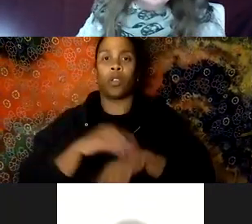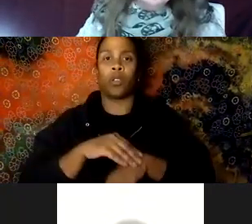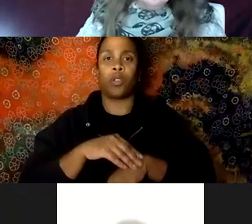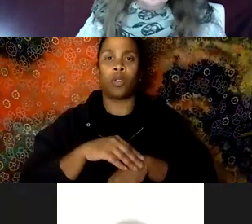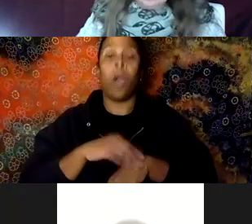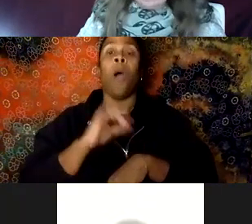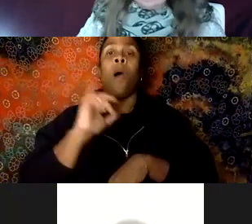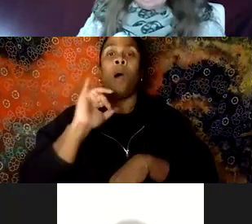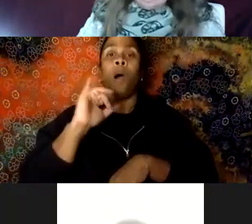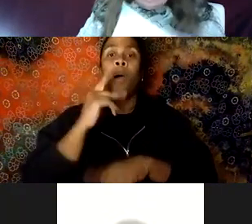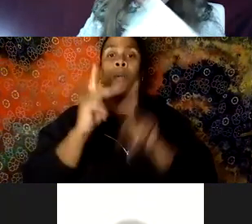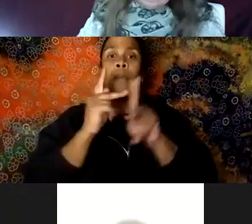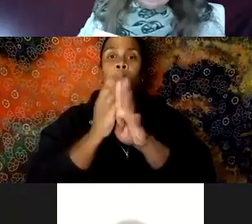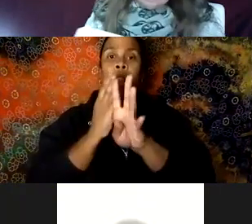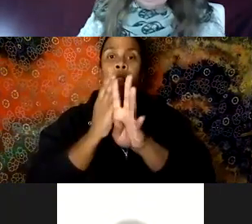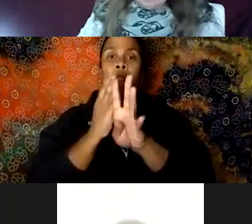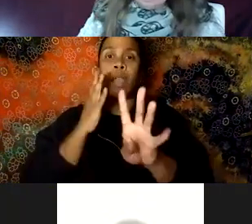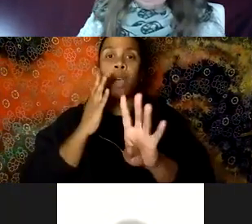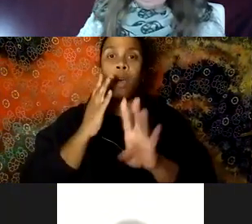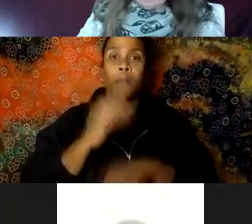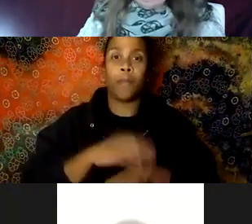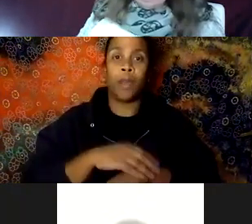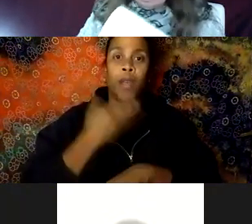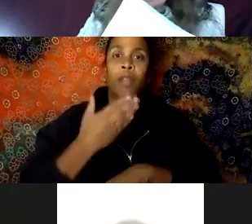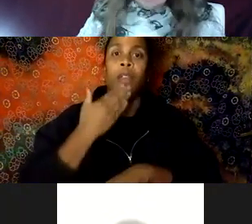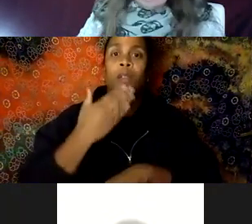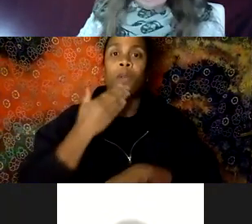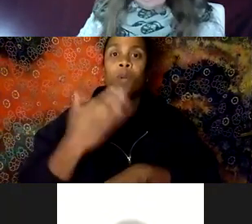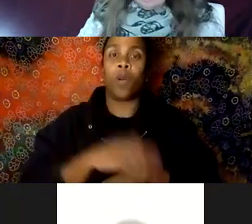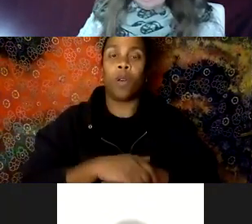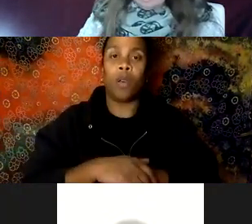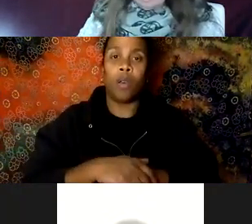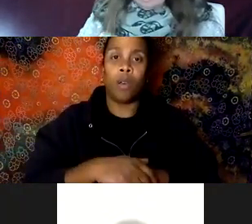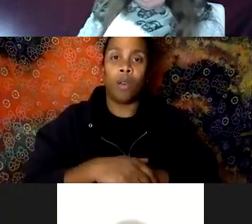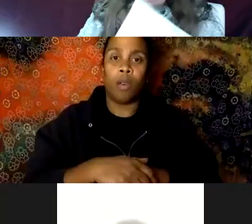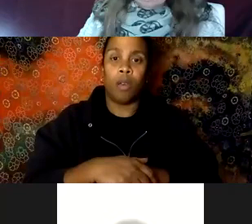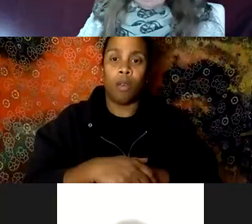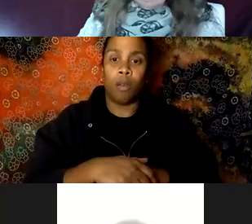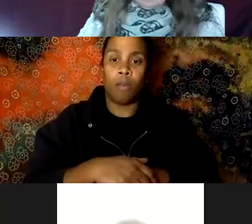line. All right. Thank you so much. So we've got, let's see.